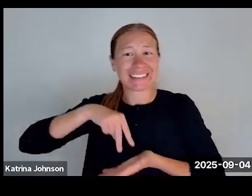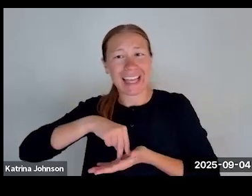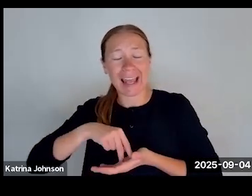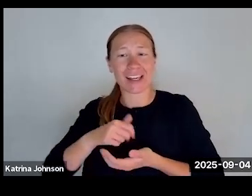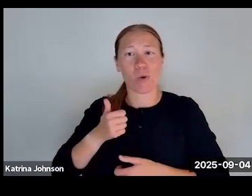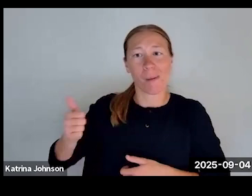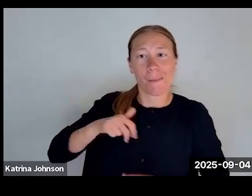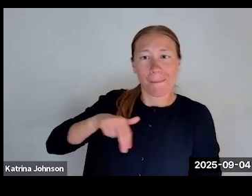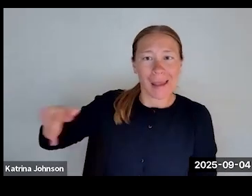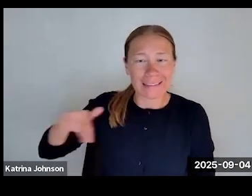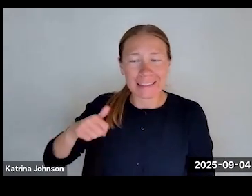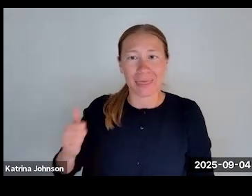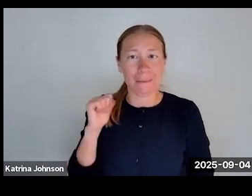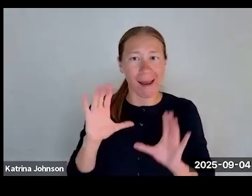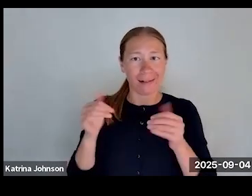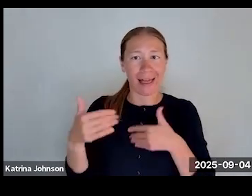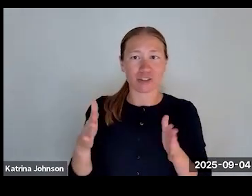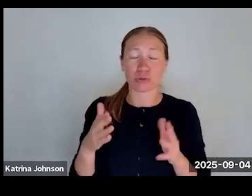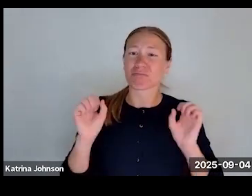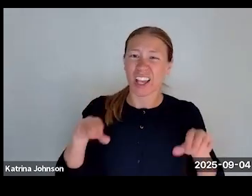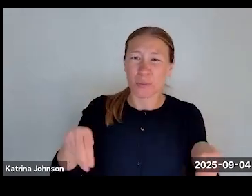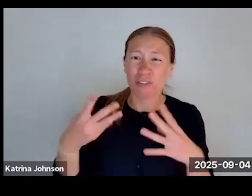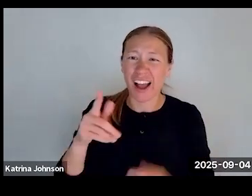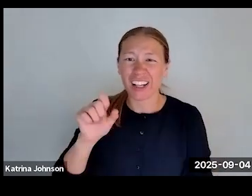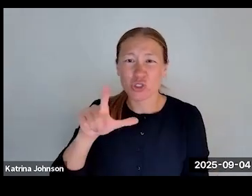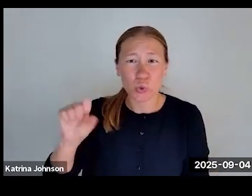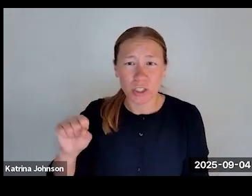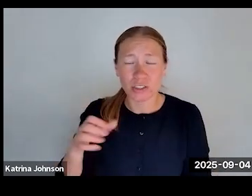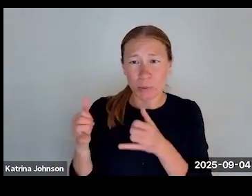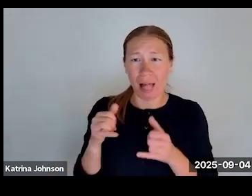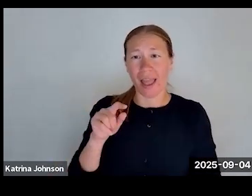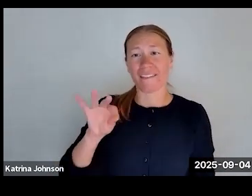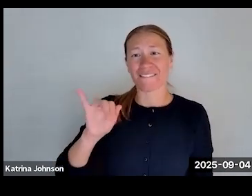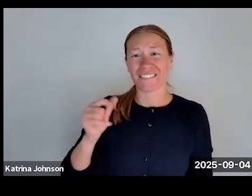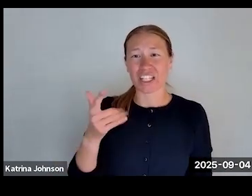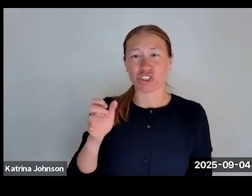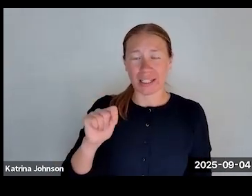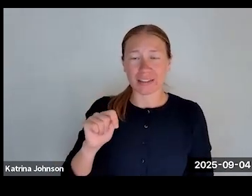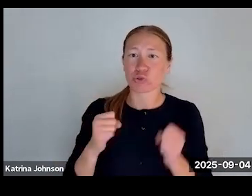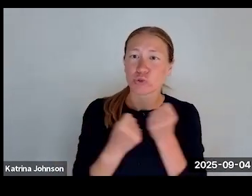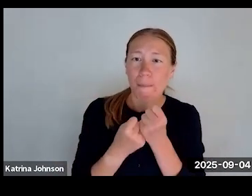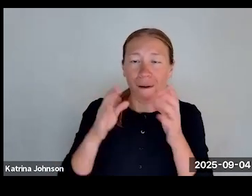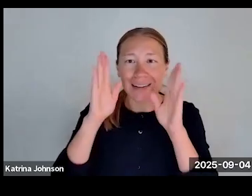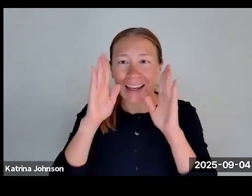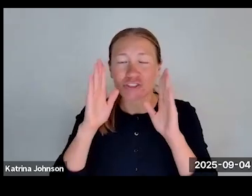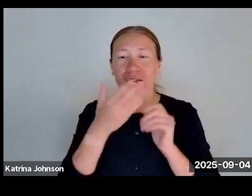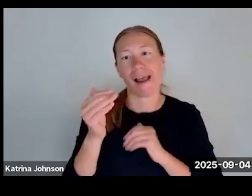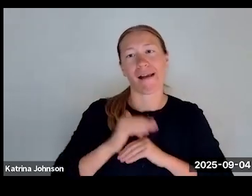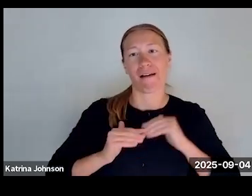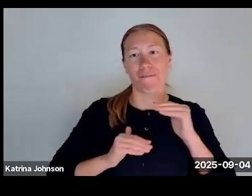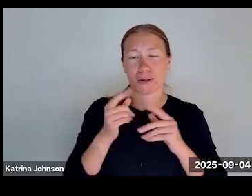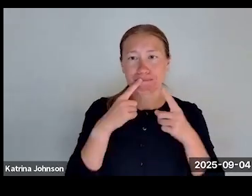the room. Simple fidget tools can also make a big difference in supporting attention and comfort.